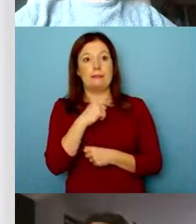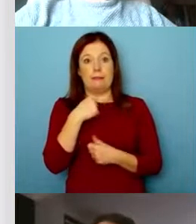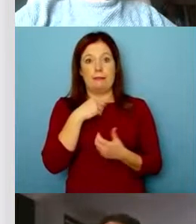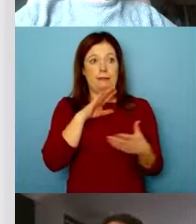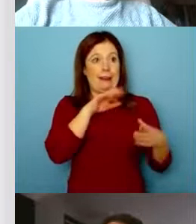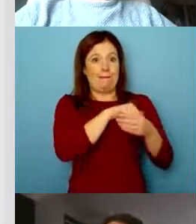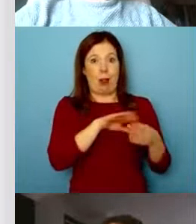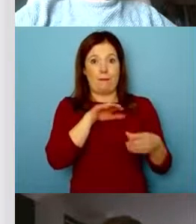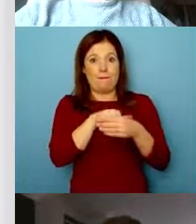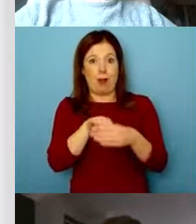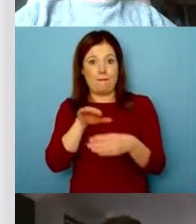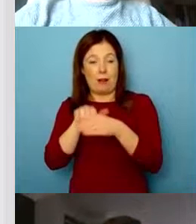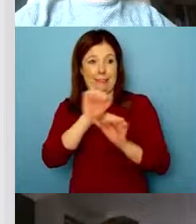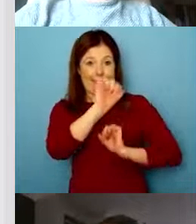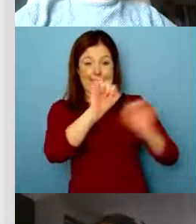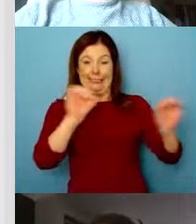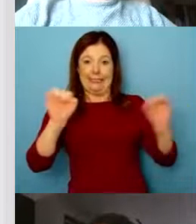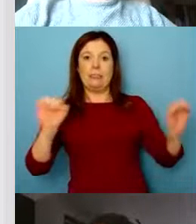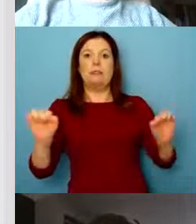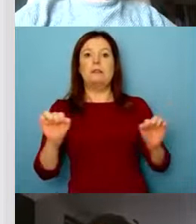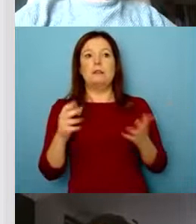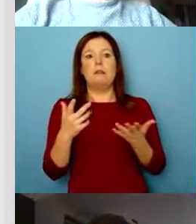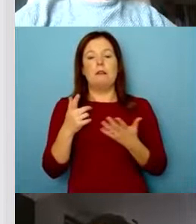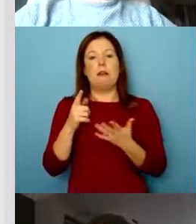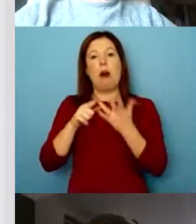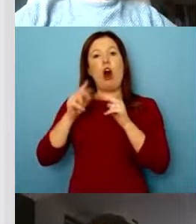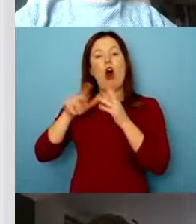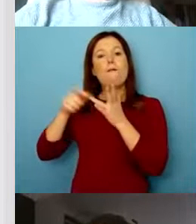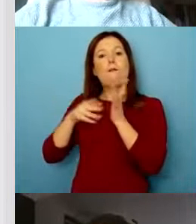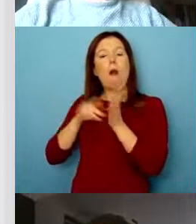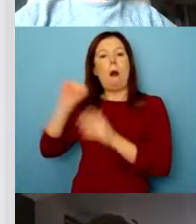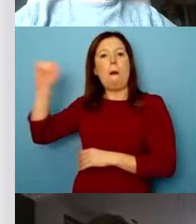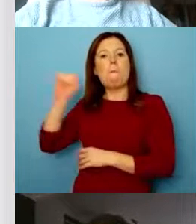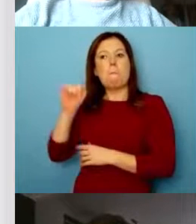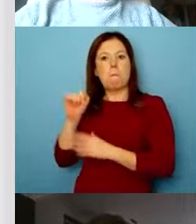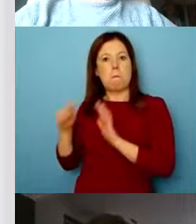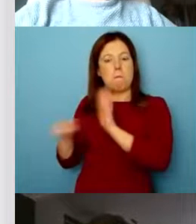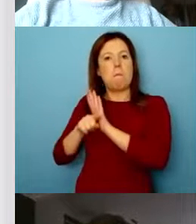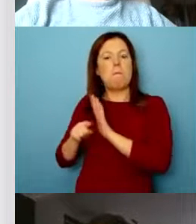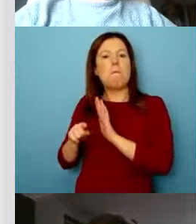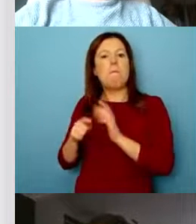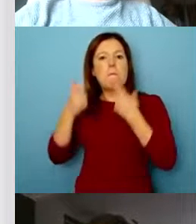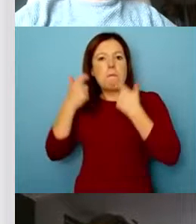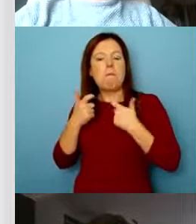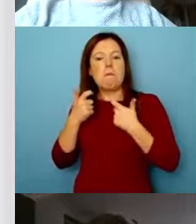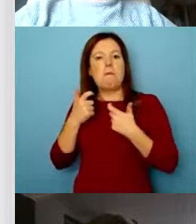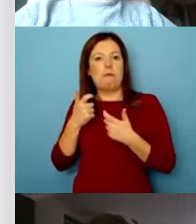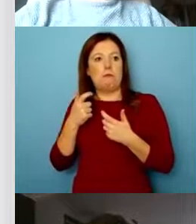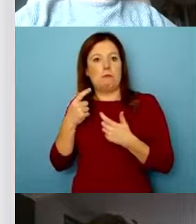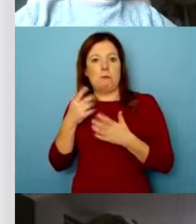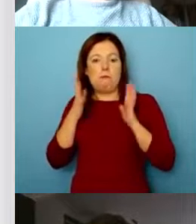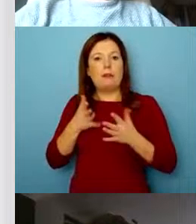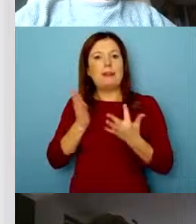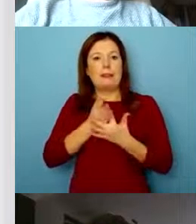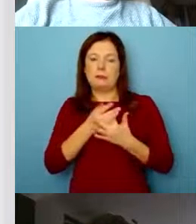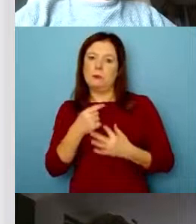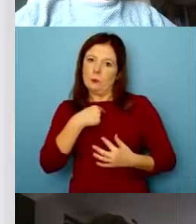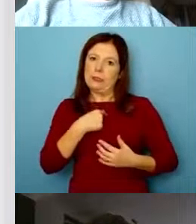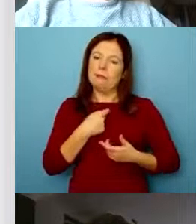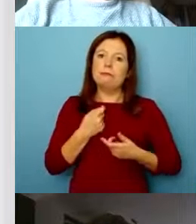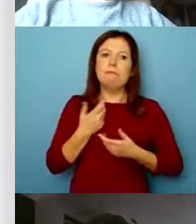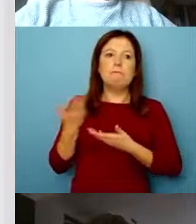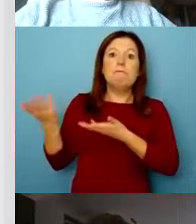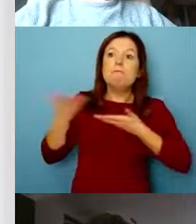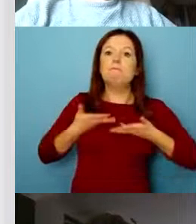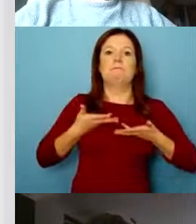on important Ofcom legislation to help people with accessibility needs to access the right kind of viewing for